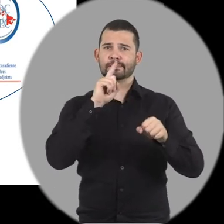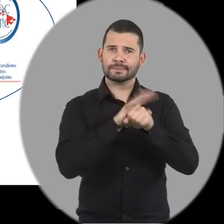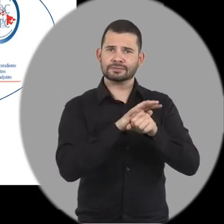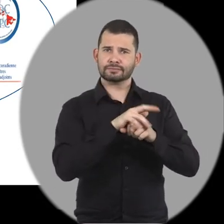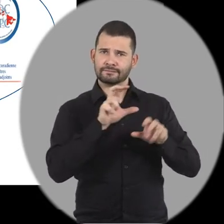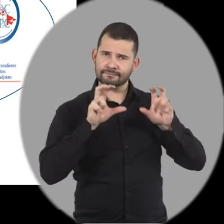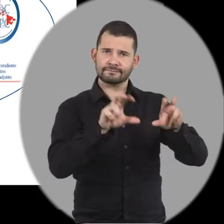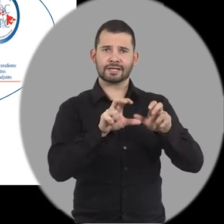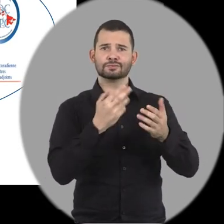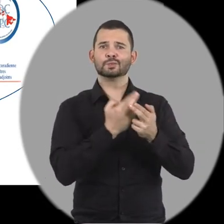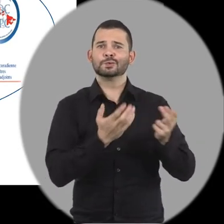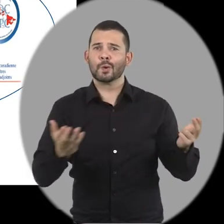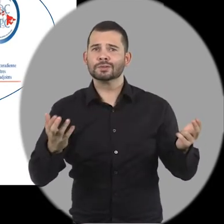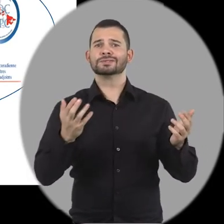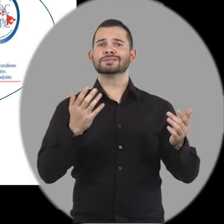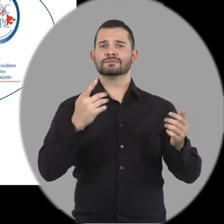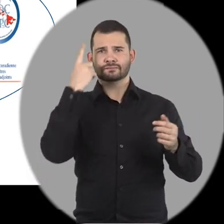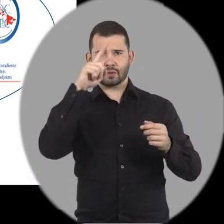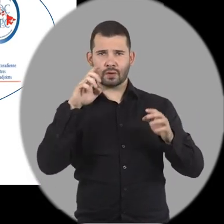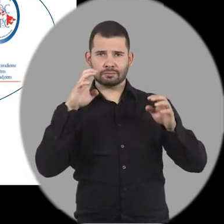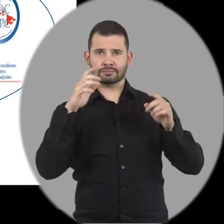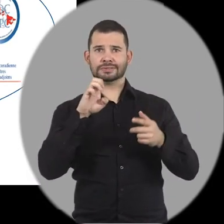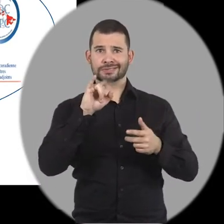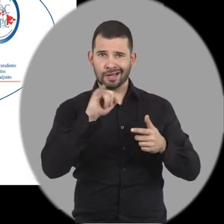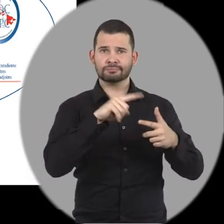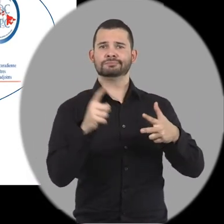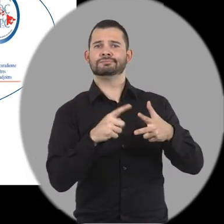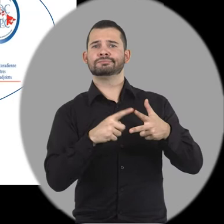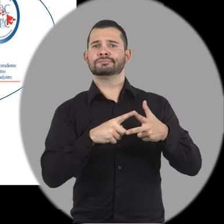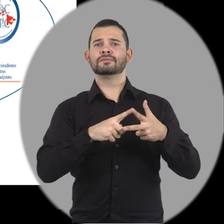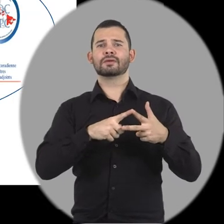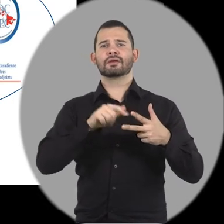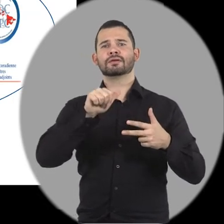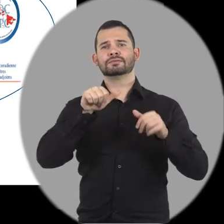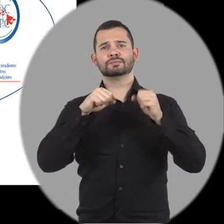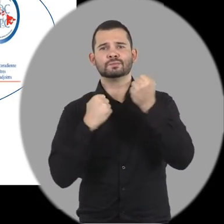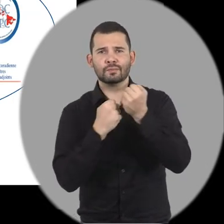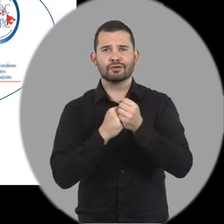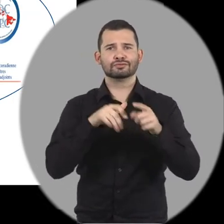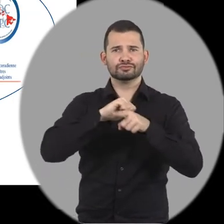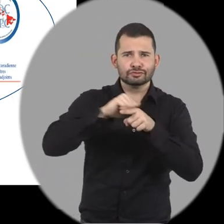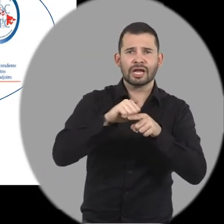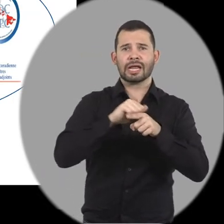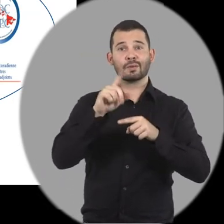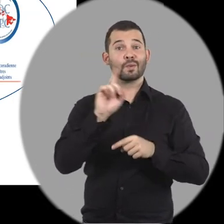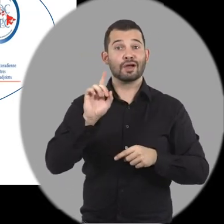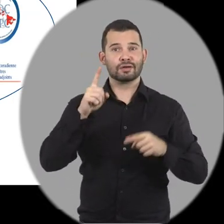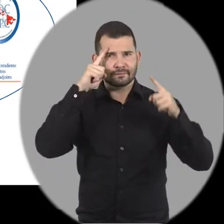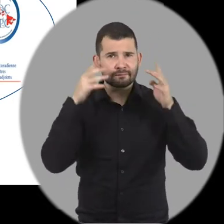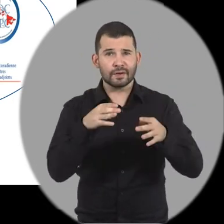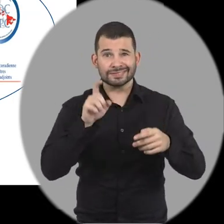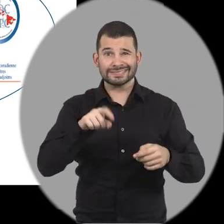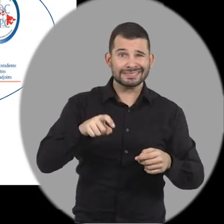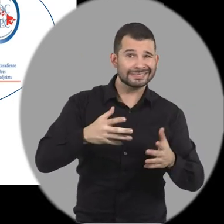to investing in resources and budget for ED&I. 2, the deployment of training and support tools focusing on where these resources